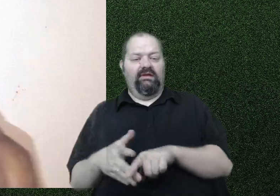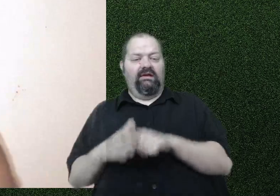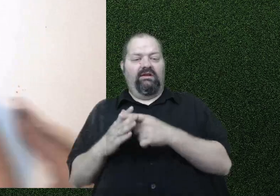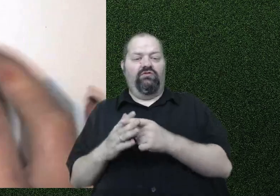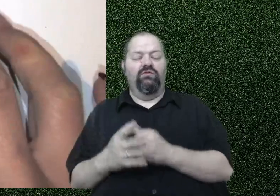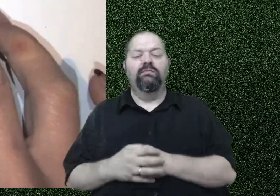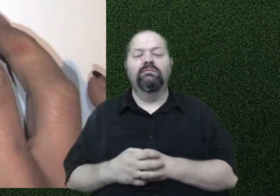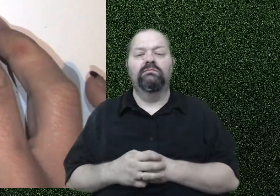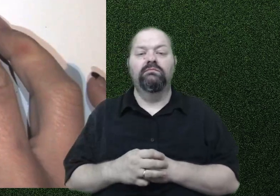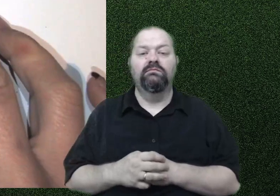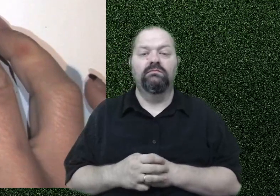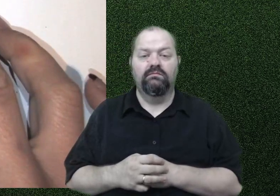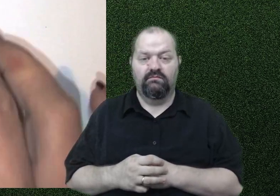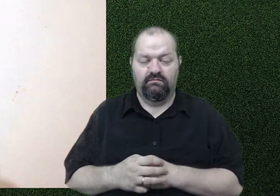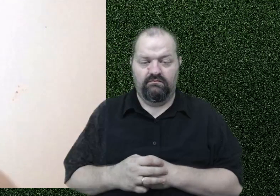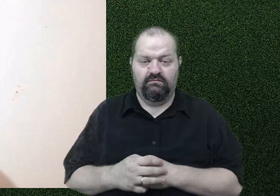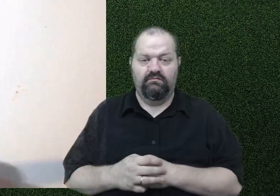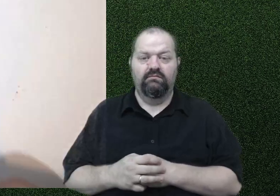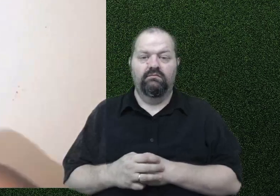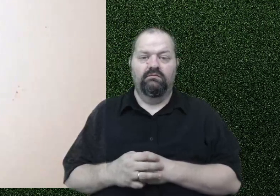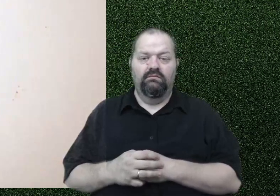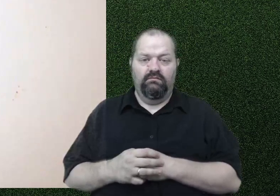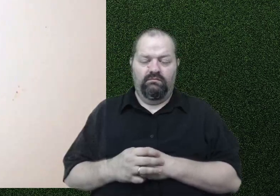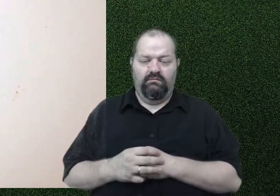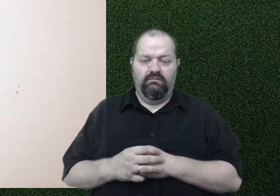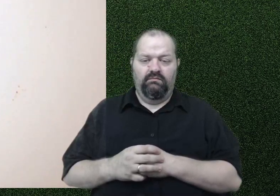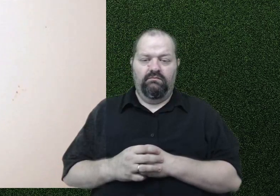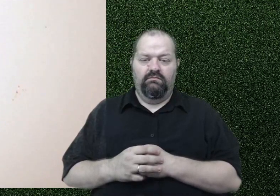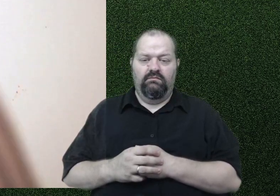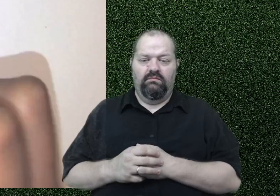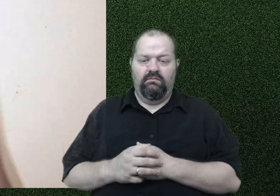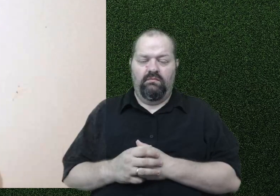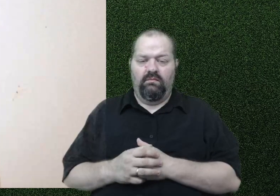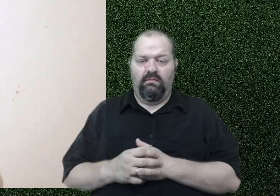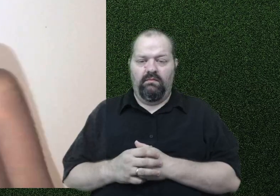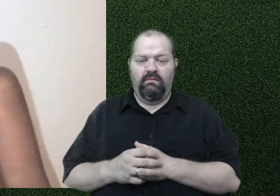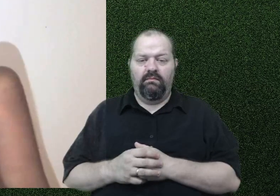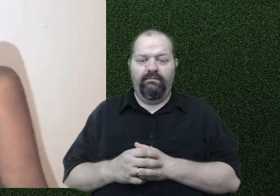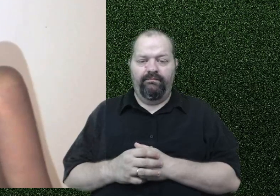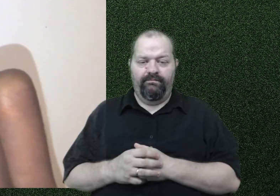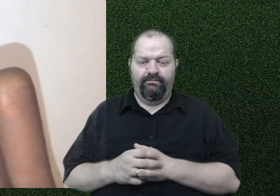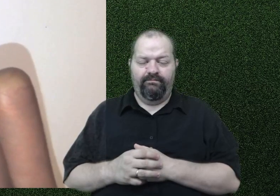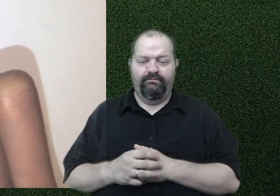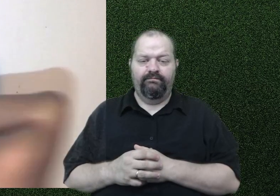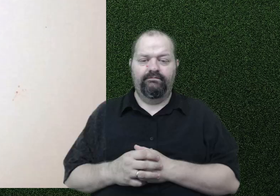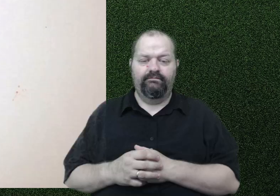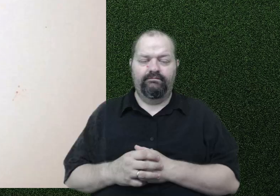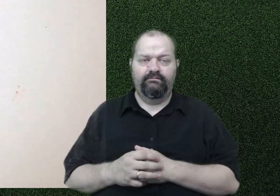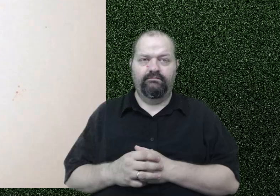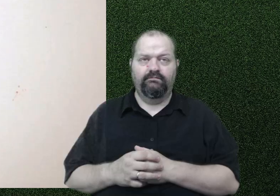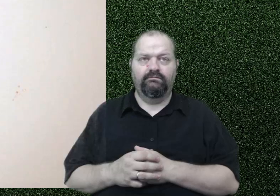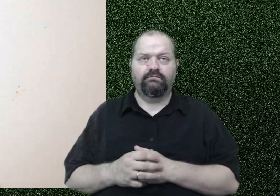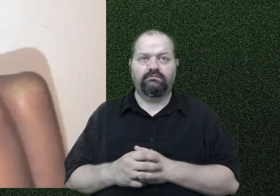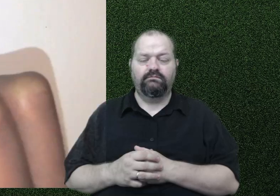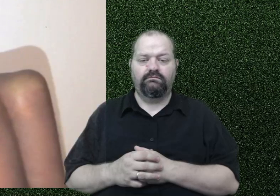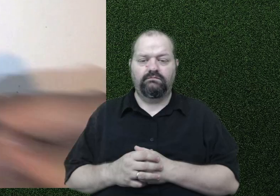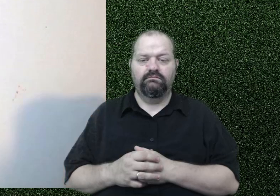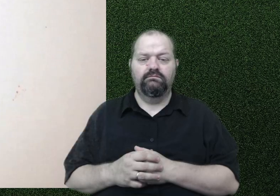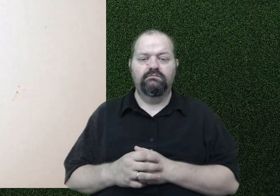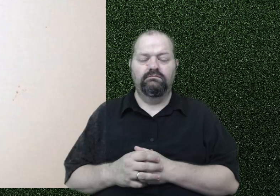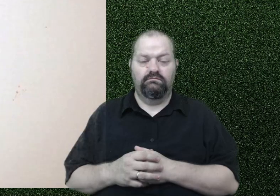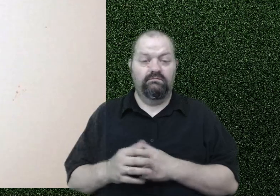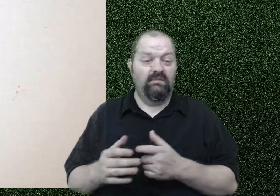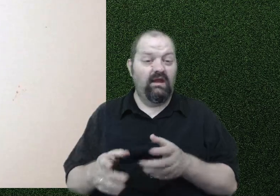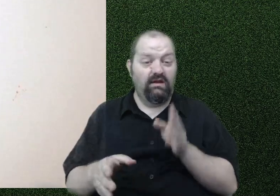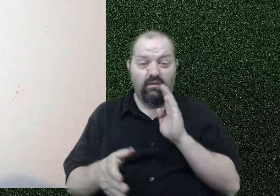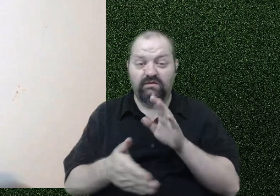Where do you end up? You end up over here at 4, 2, -3. So we're going to start there. You want to subtract